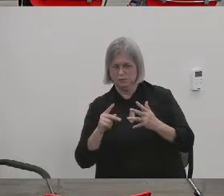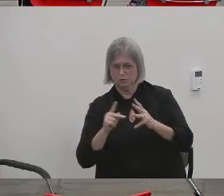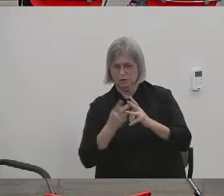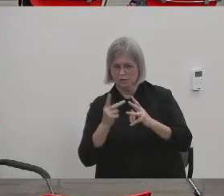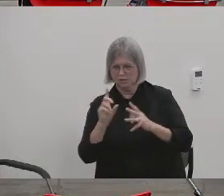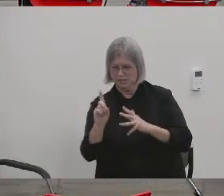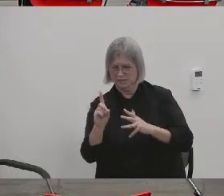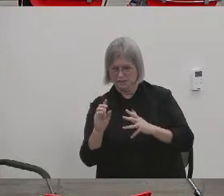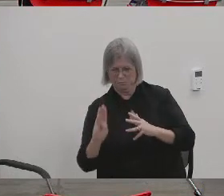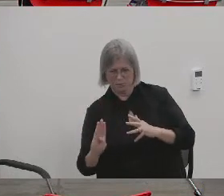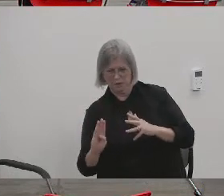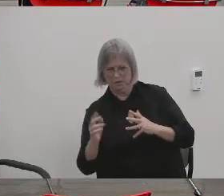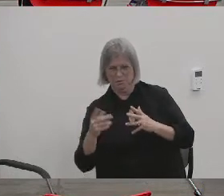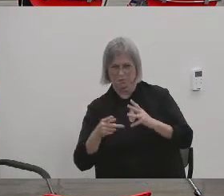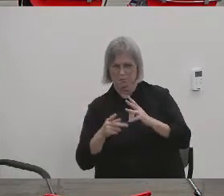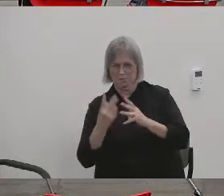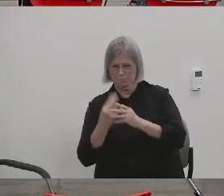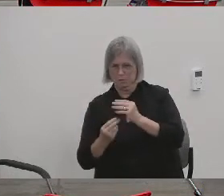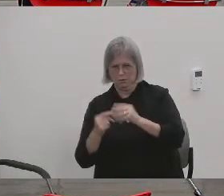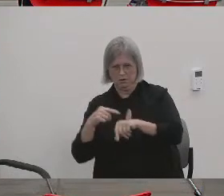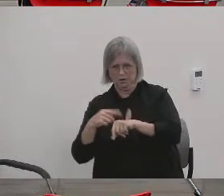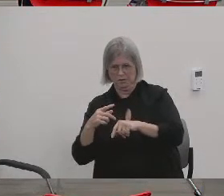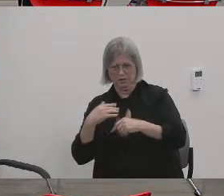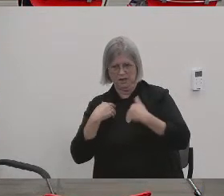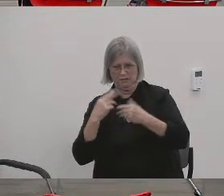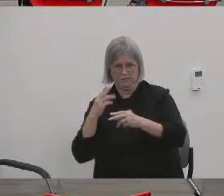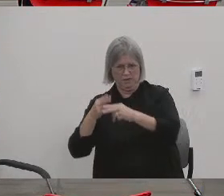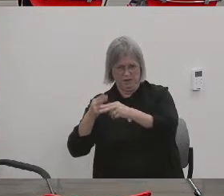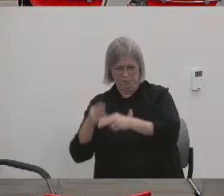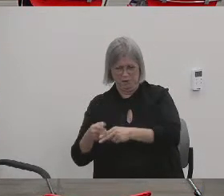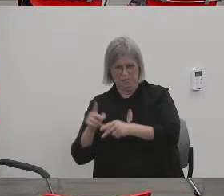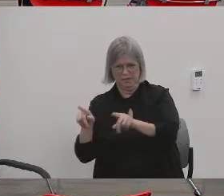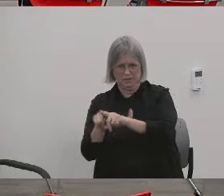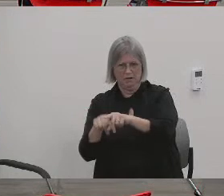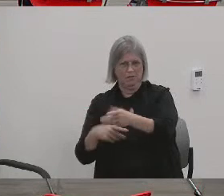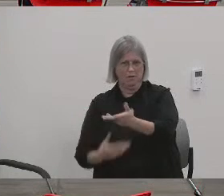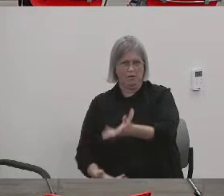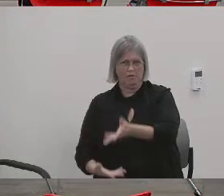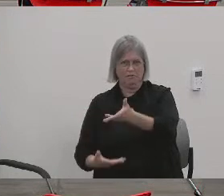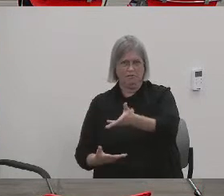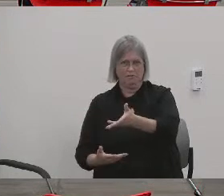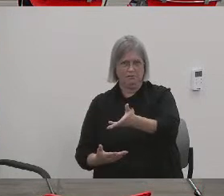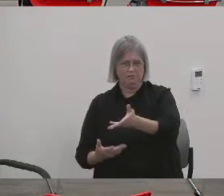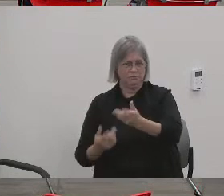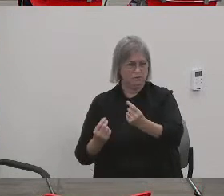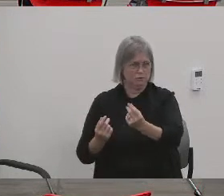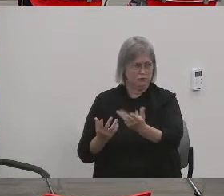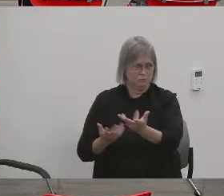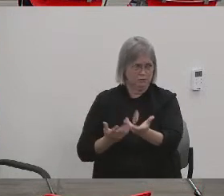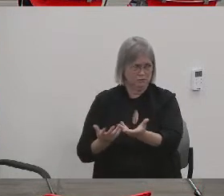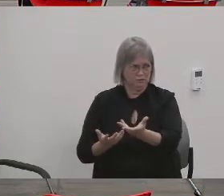catch. Very good. Good catch. So I don't know what I do with that yet. Yes, with that update.